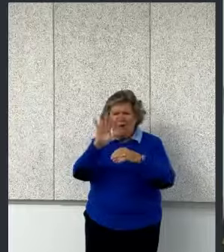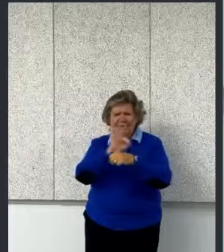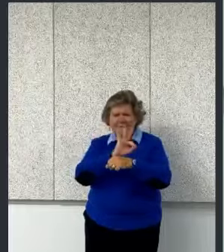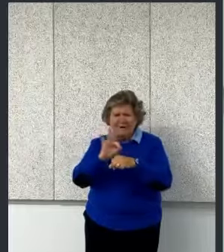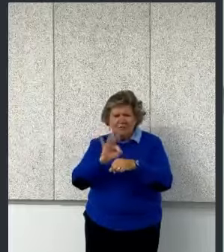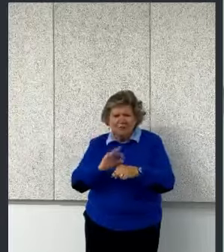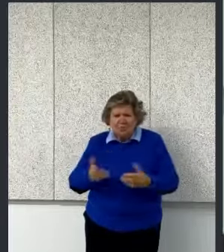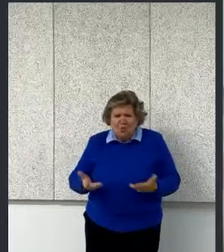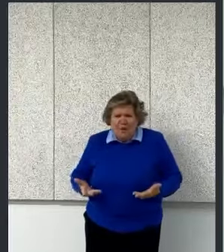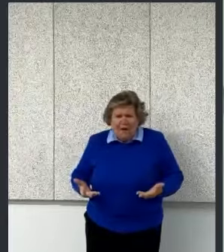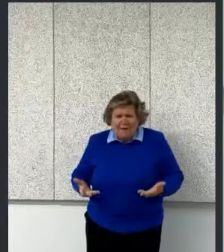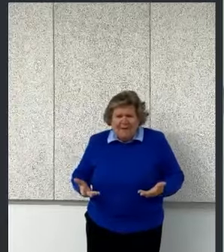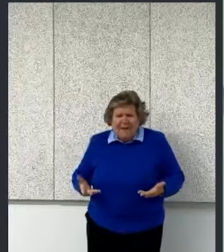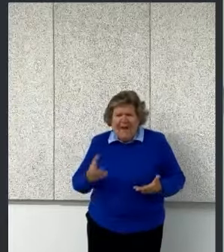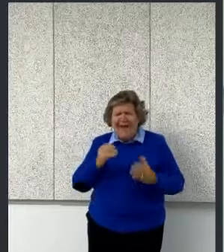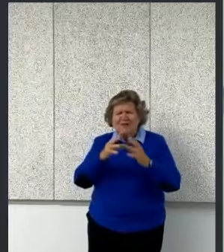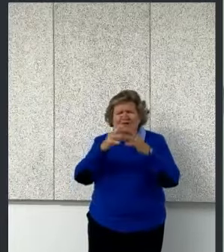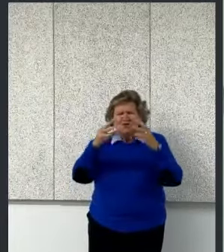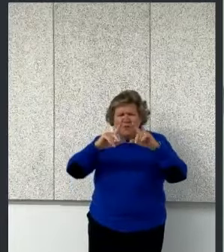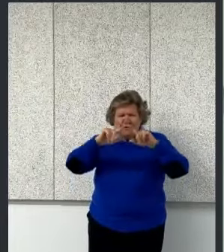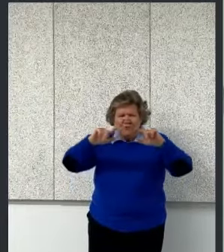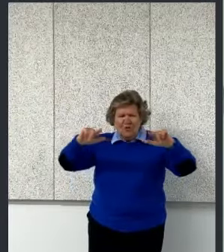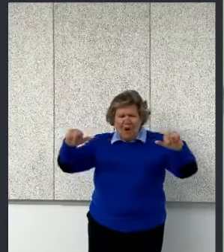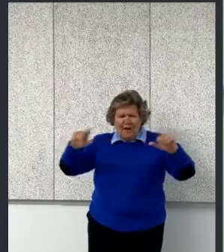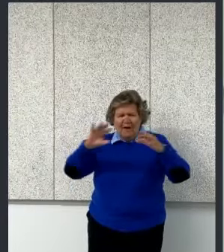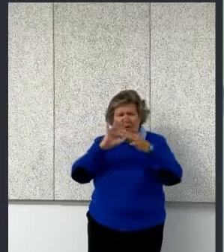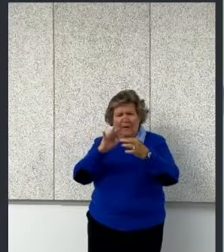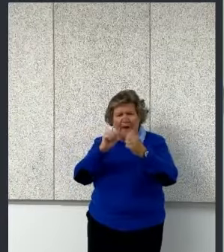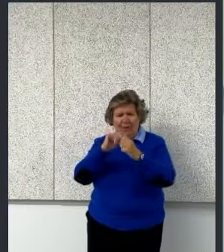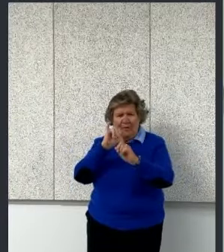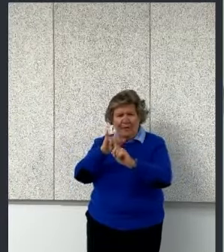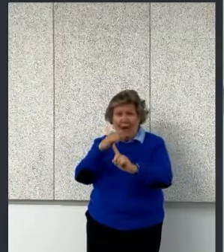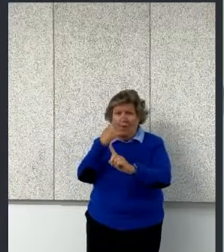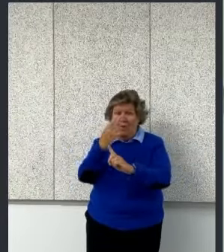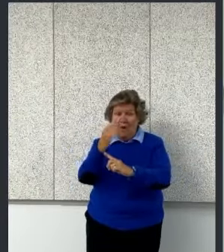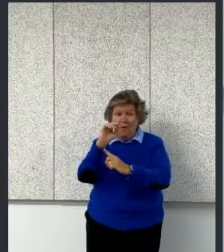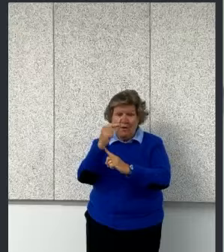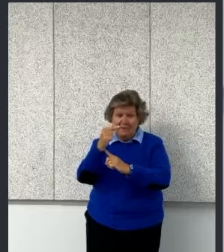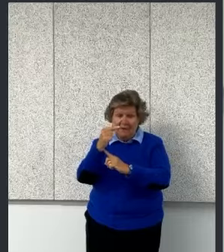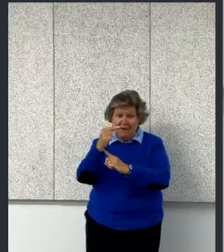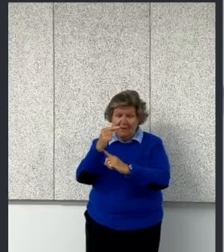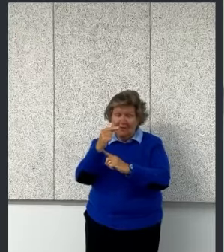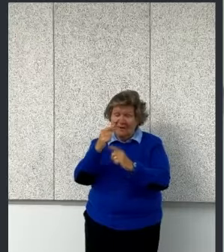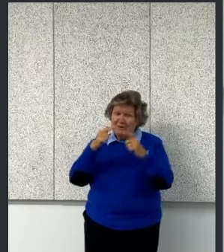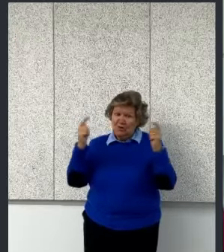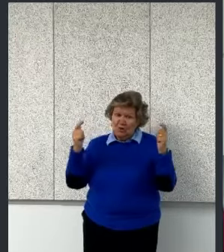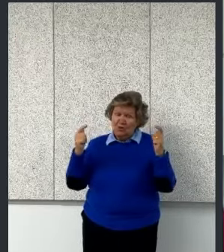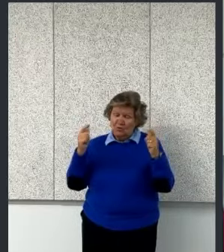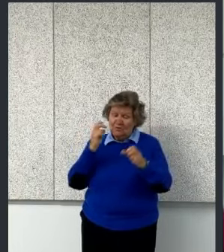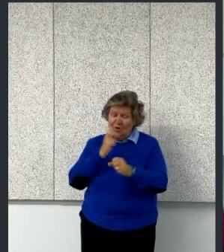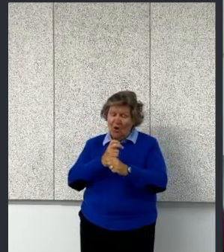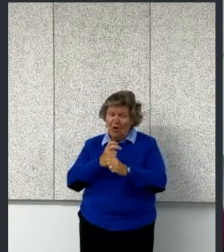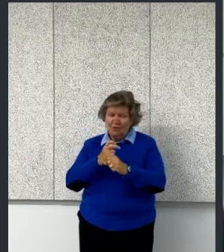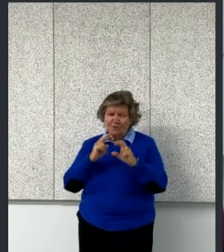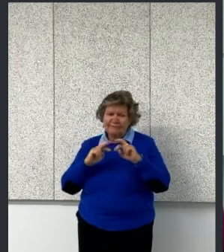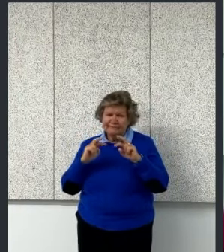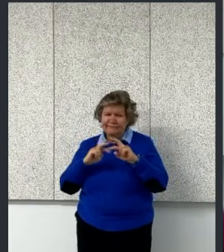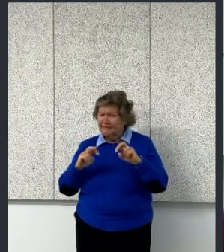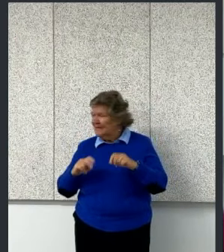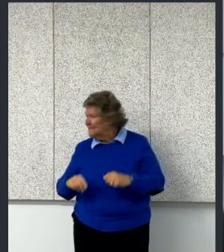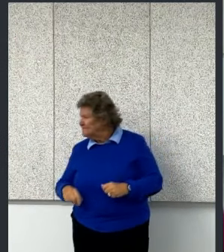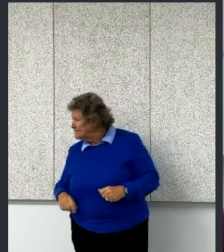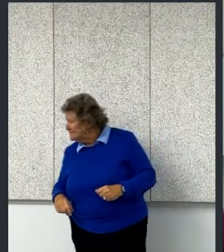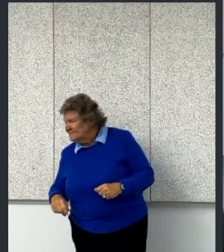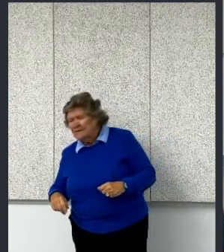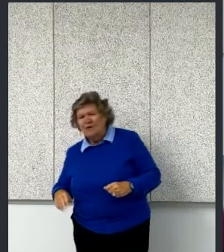much variety within that. It's a huge portfolio to hold. I really appreciate